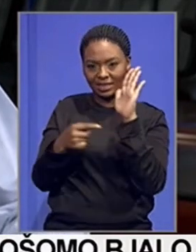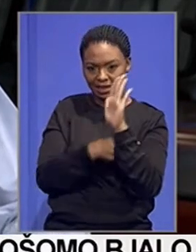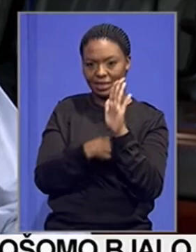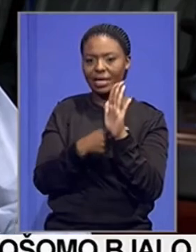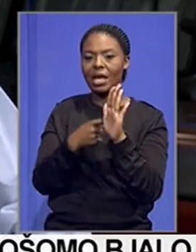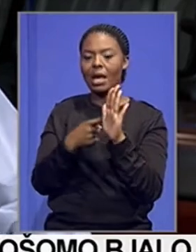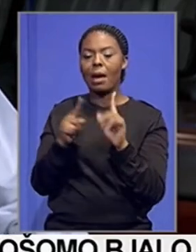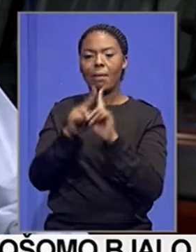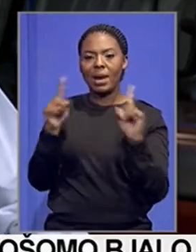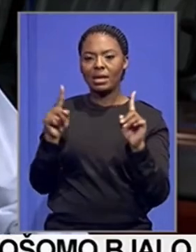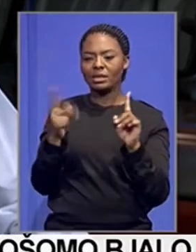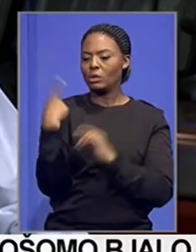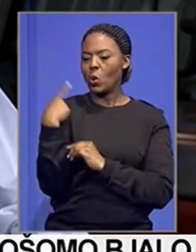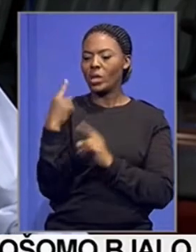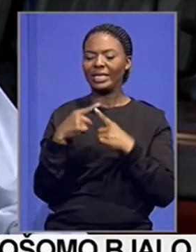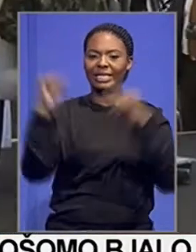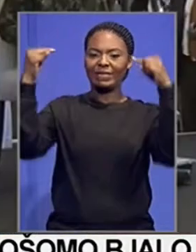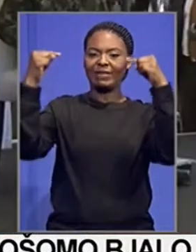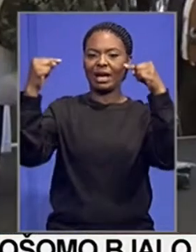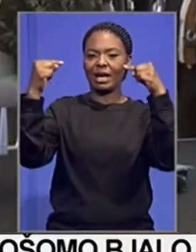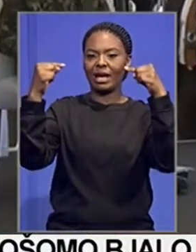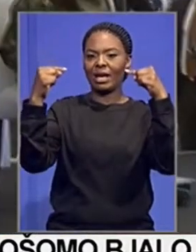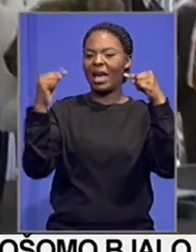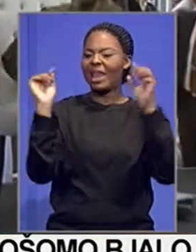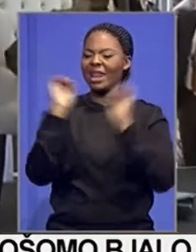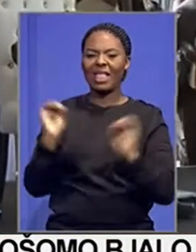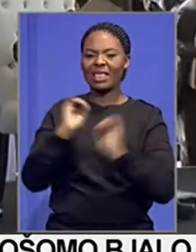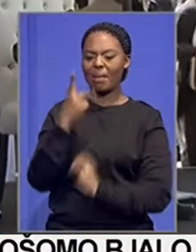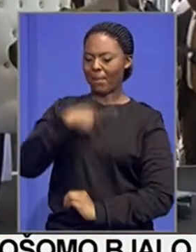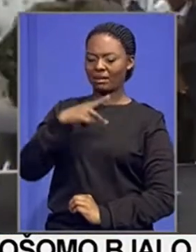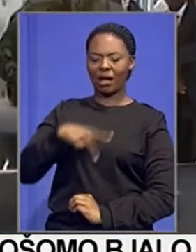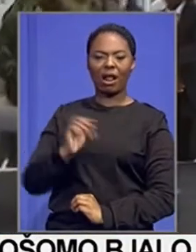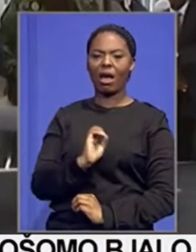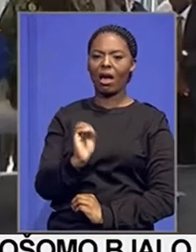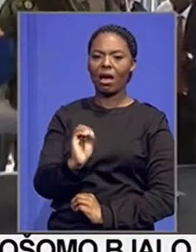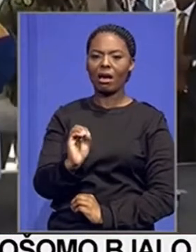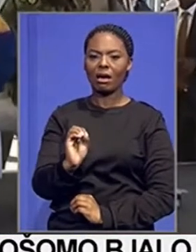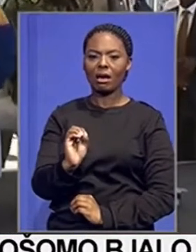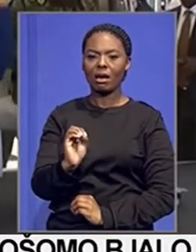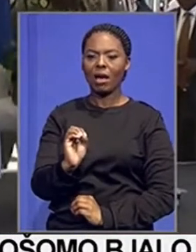we differ, nothing is personal. It's about the interest